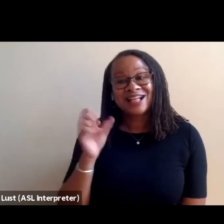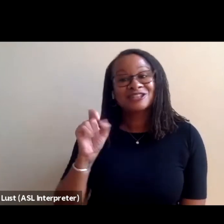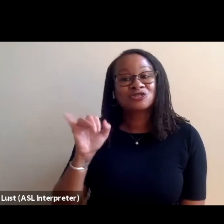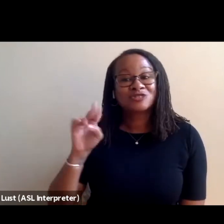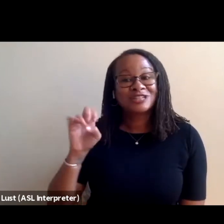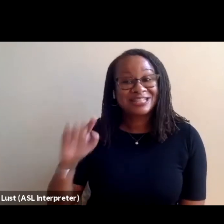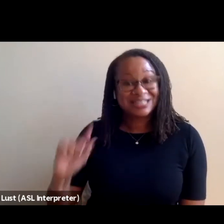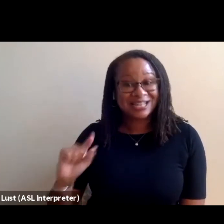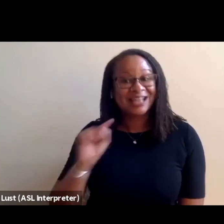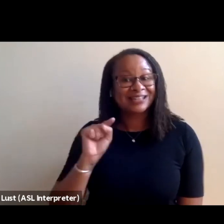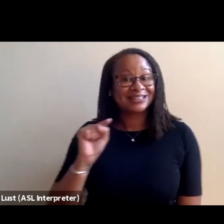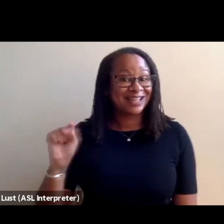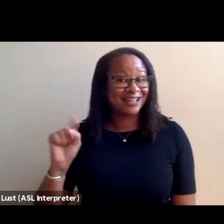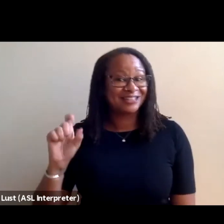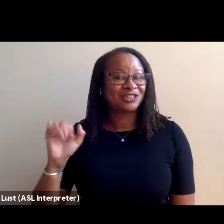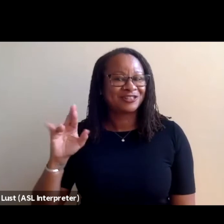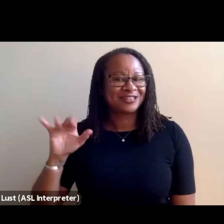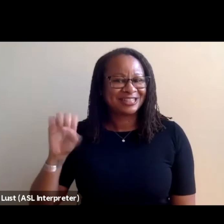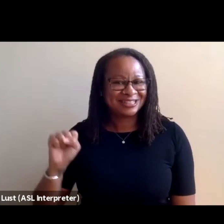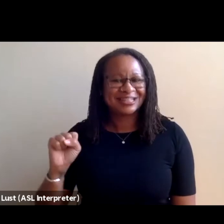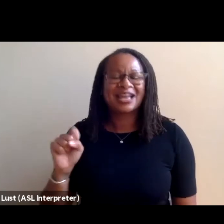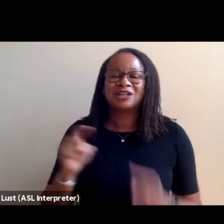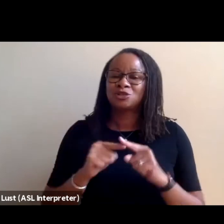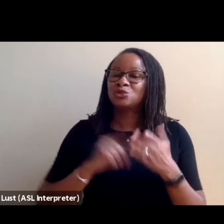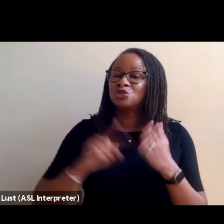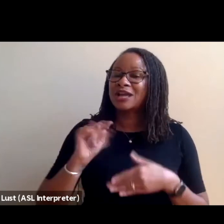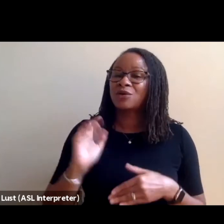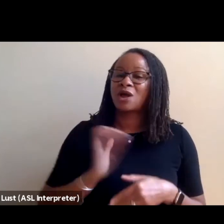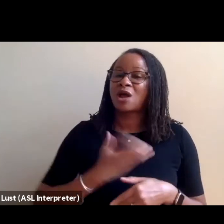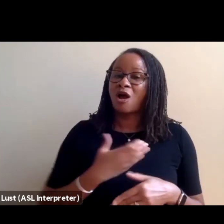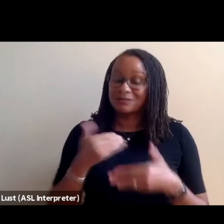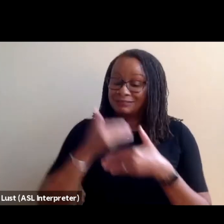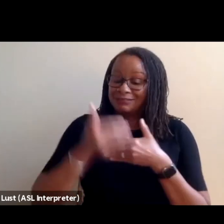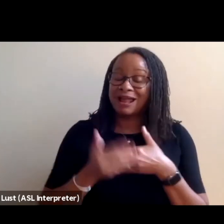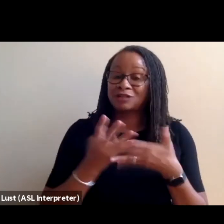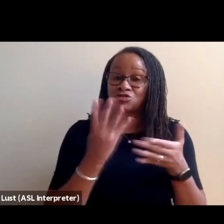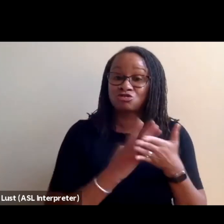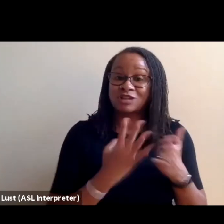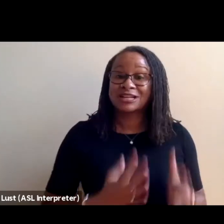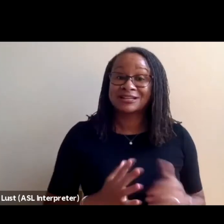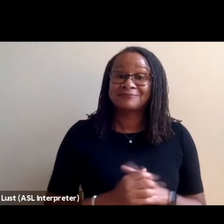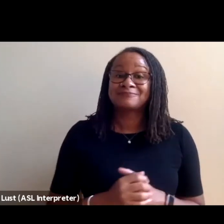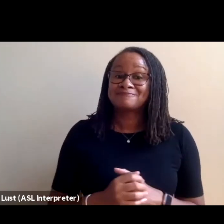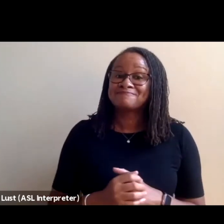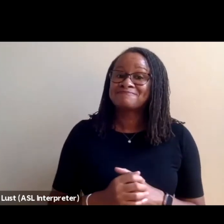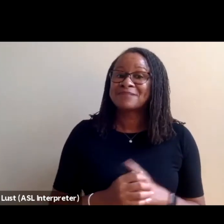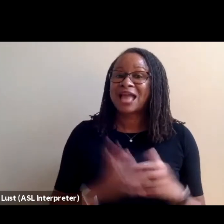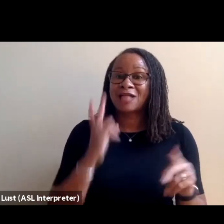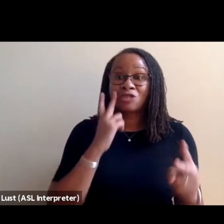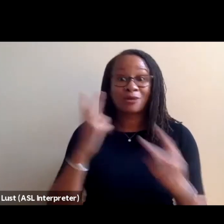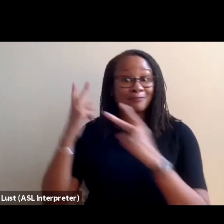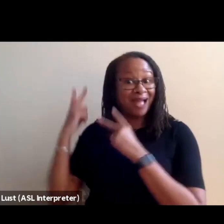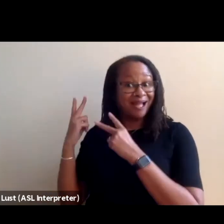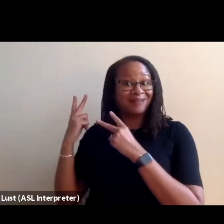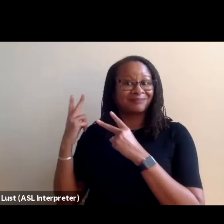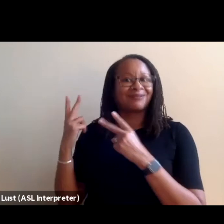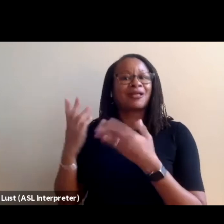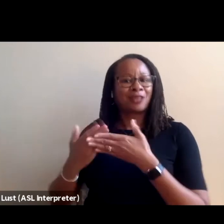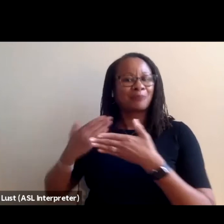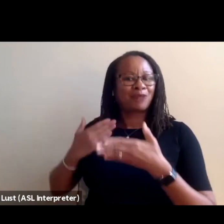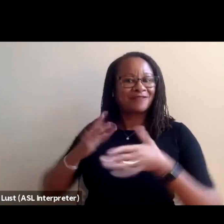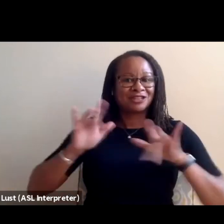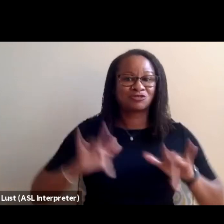documentary.org/screening-series to check out our upcoming screenings and have a look back at some of our previously